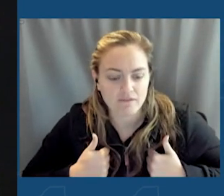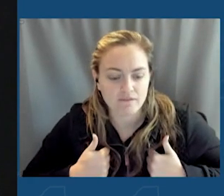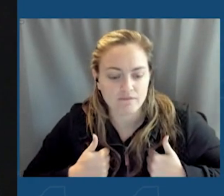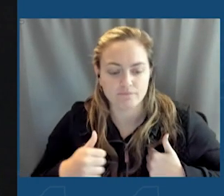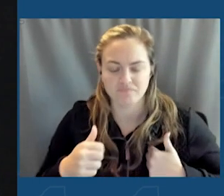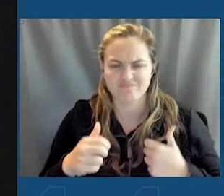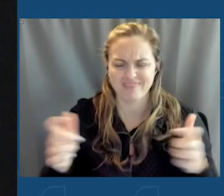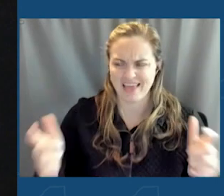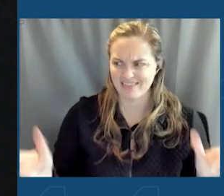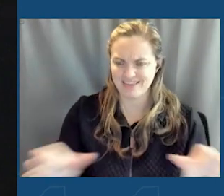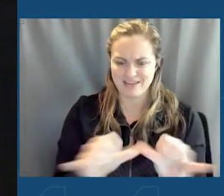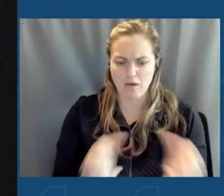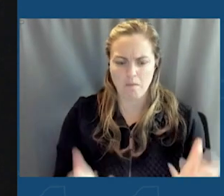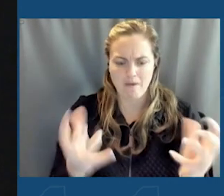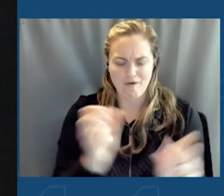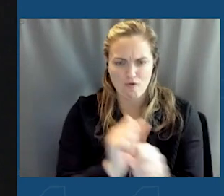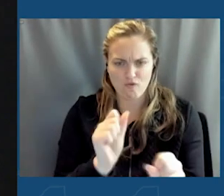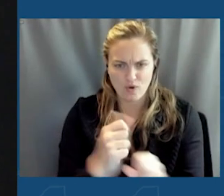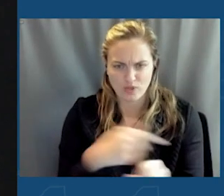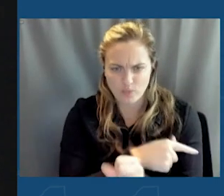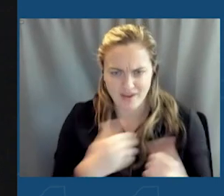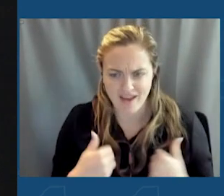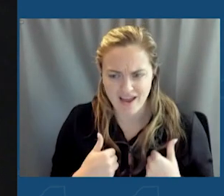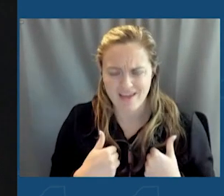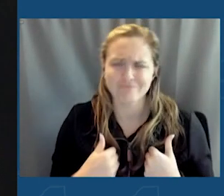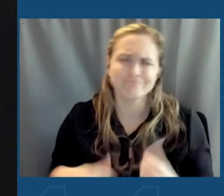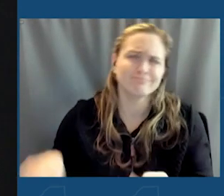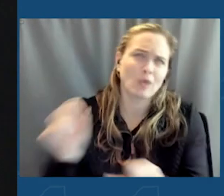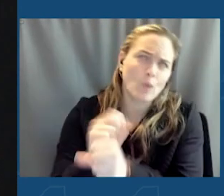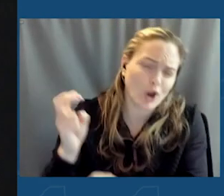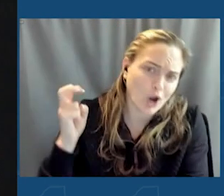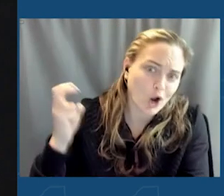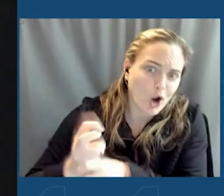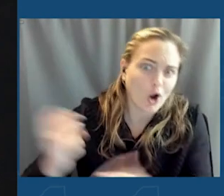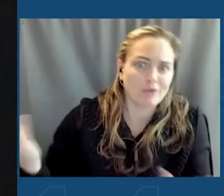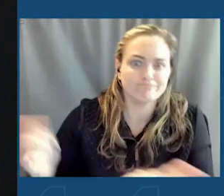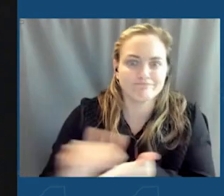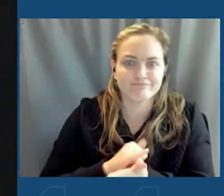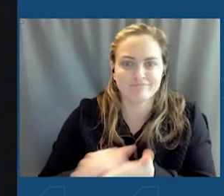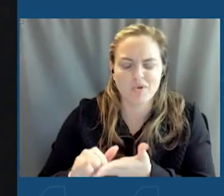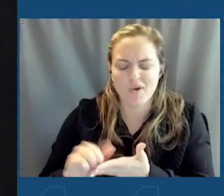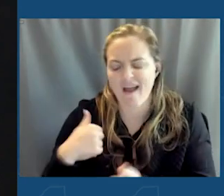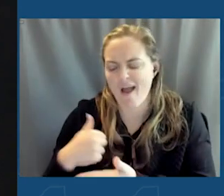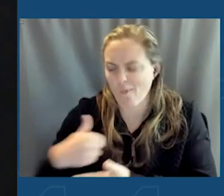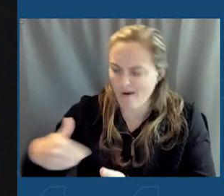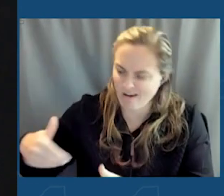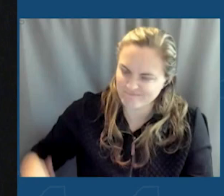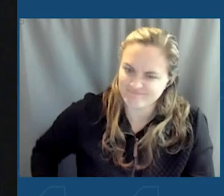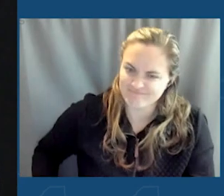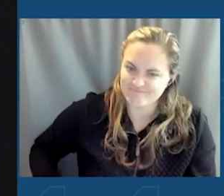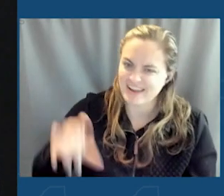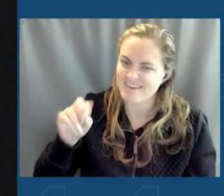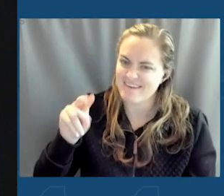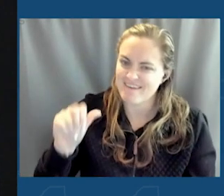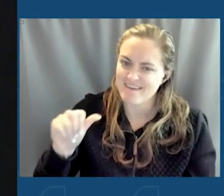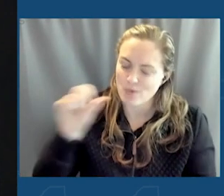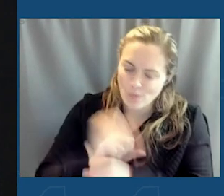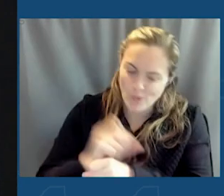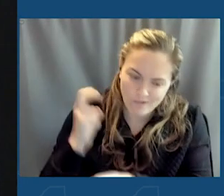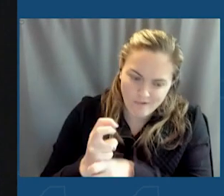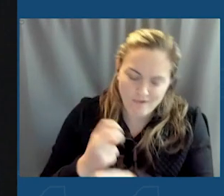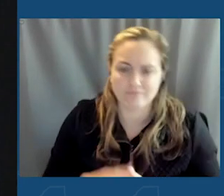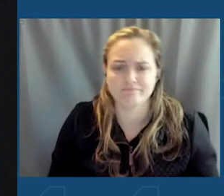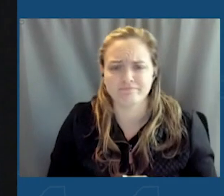our workforce. I said, no one works harder than New Yorkers. It's in our DNA. It's how we're hardwired. We work hard, we put in